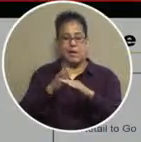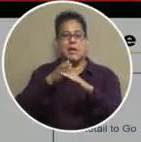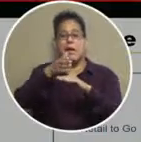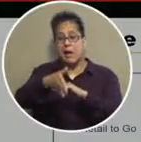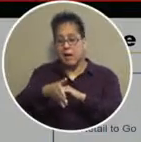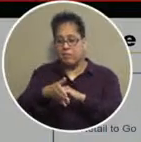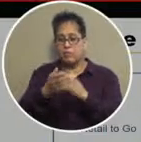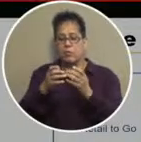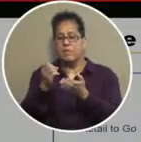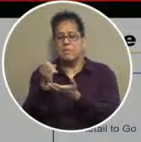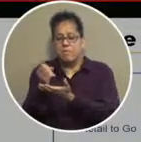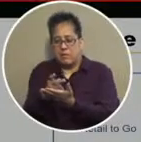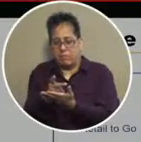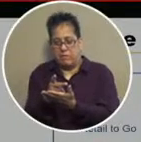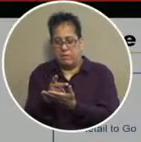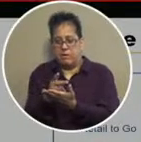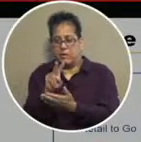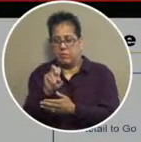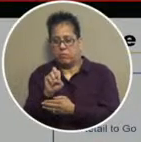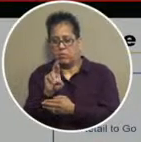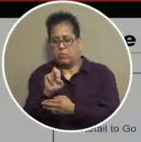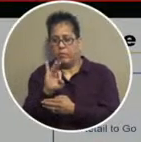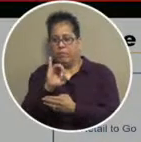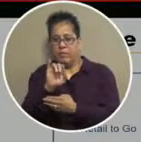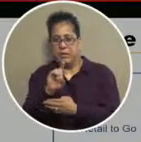they've been verified by the